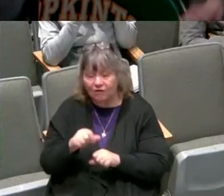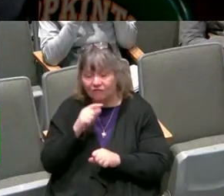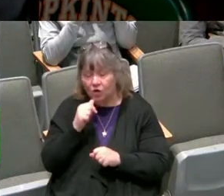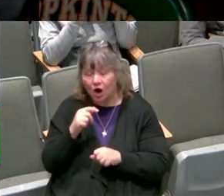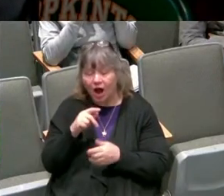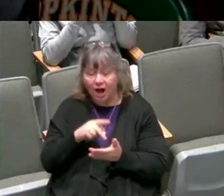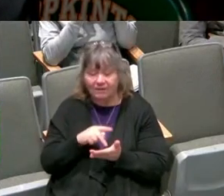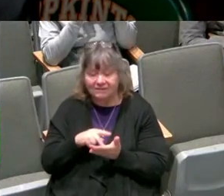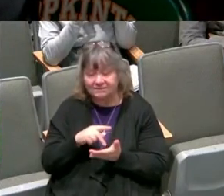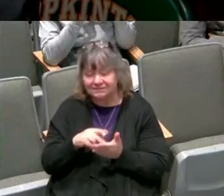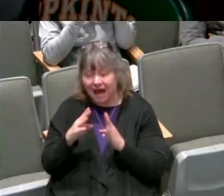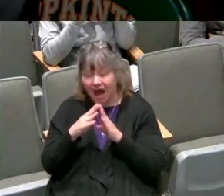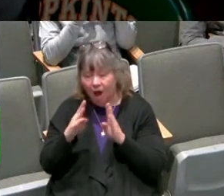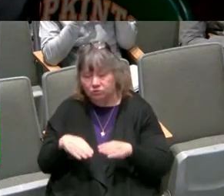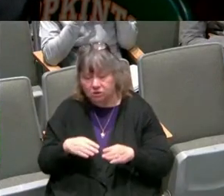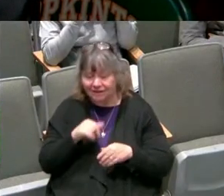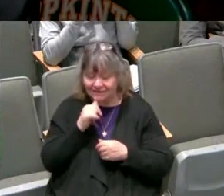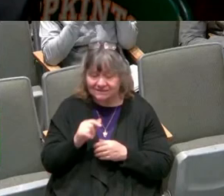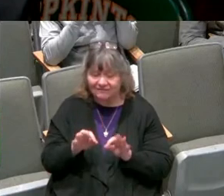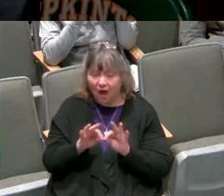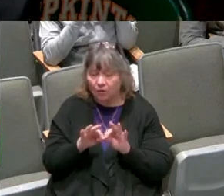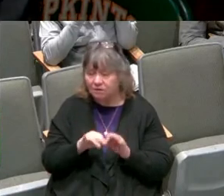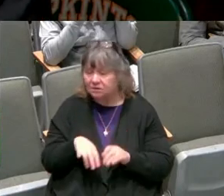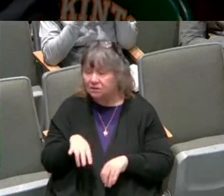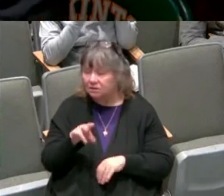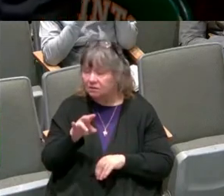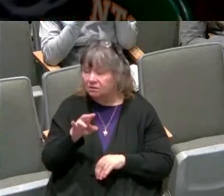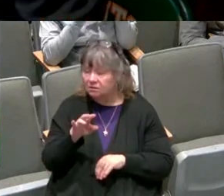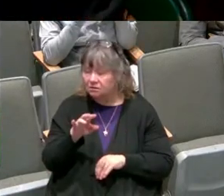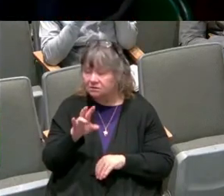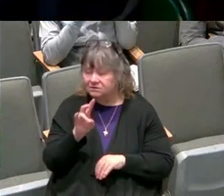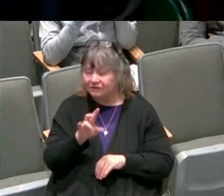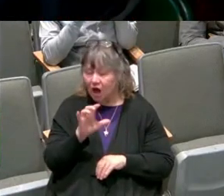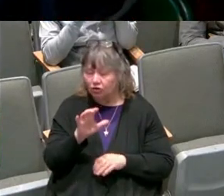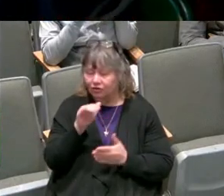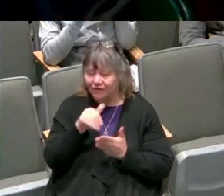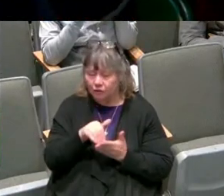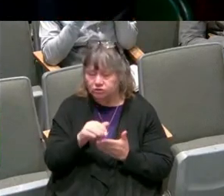which is valued at seven hundred fifty three thousand dollars three hundred dollars